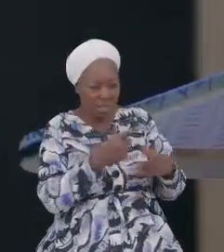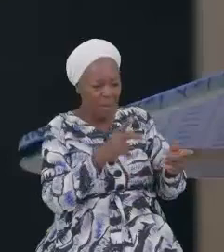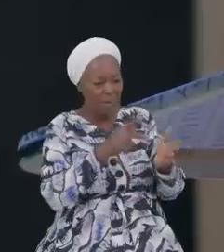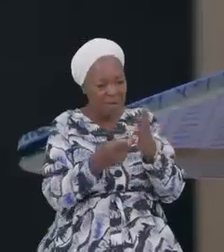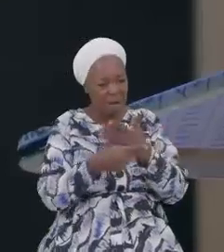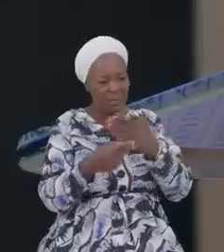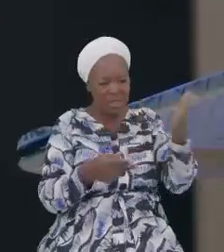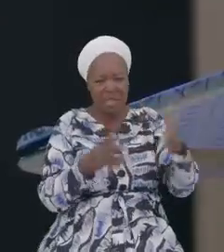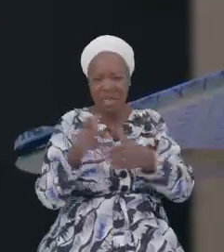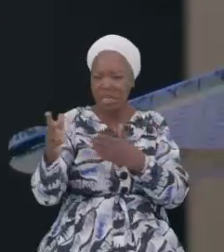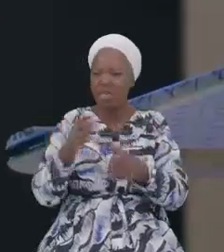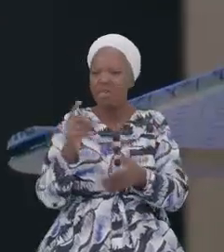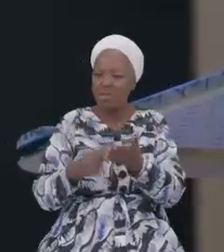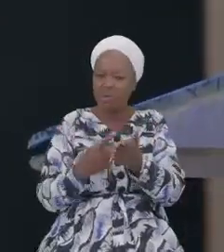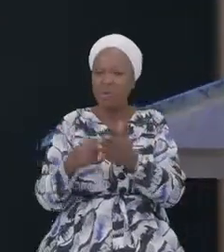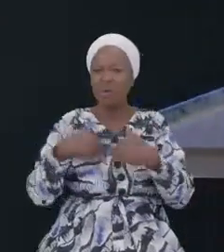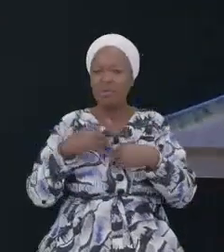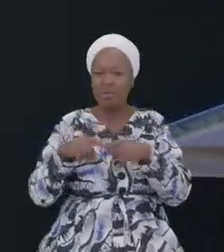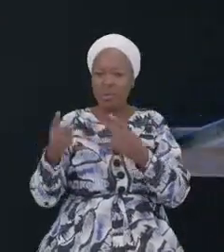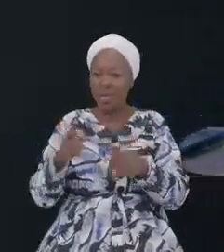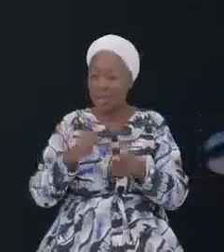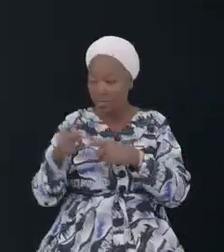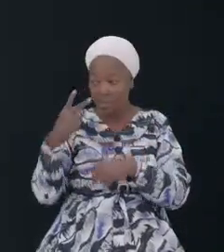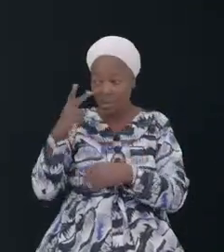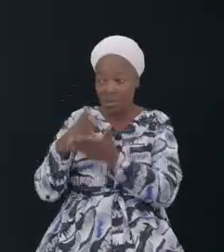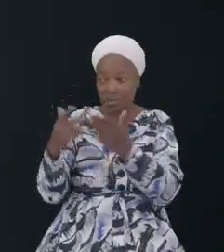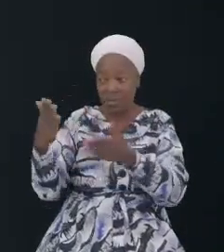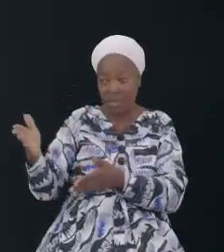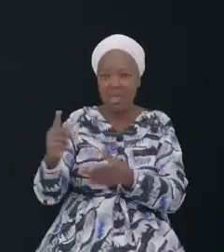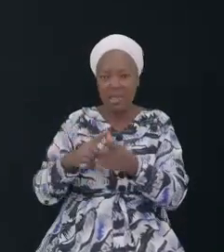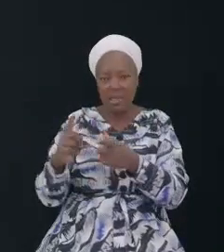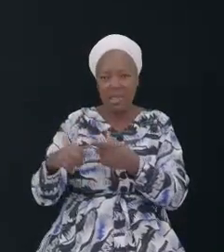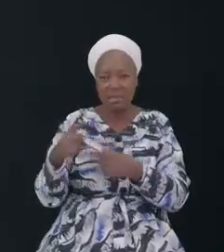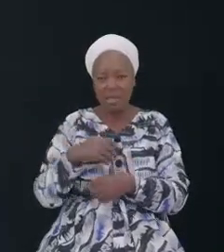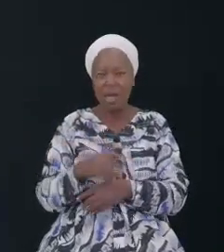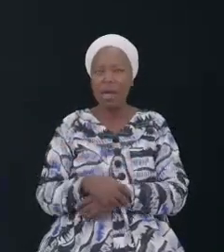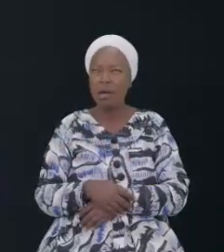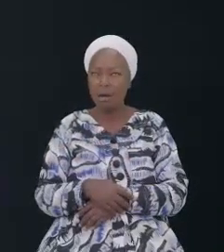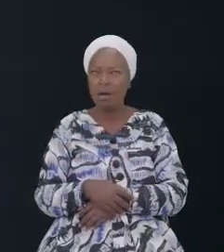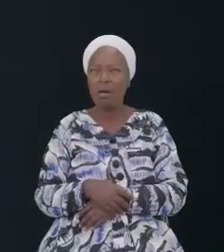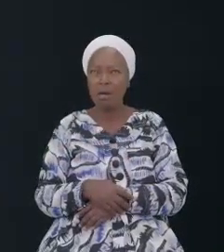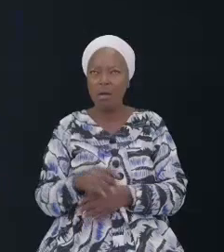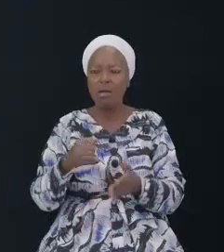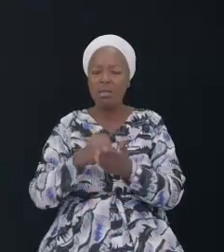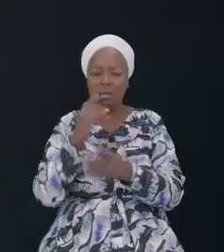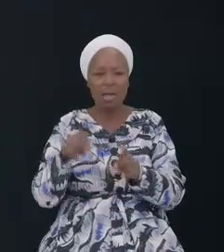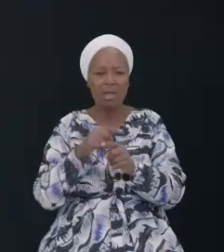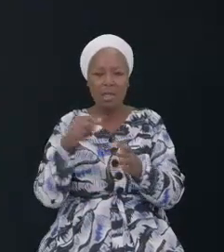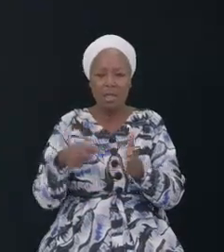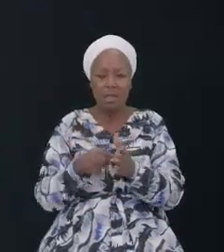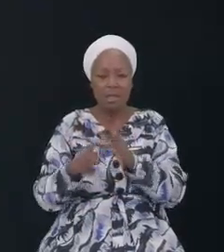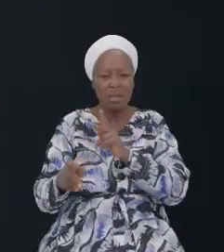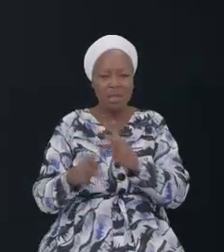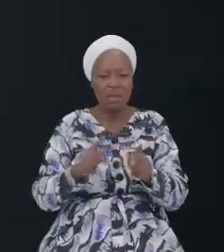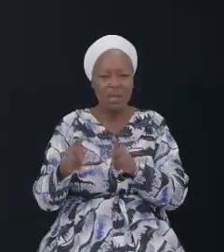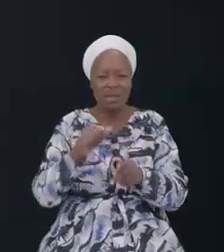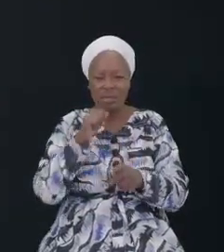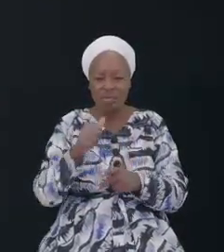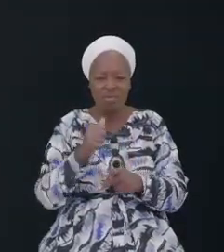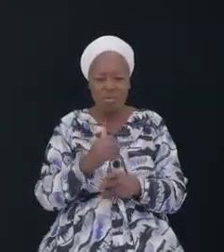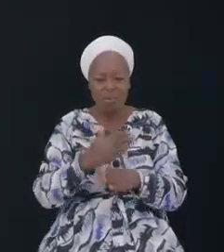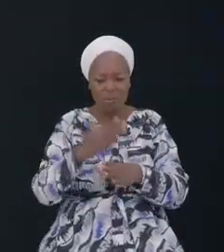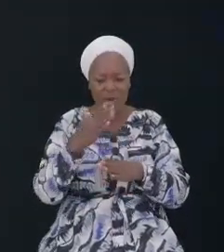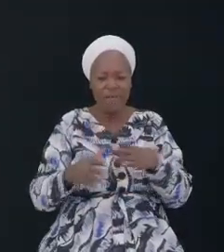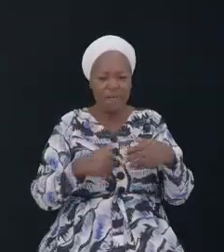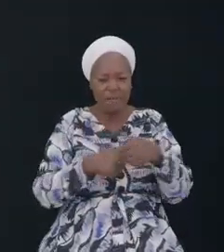just have to go there. And then we see something there. And then you see, it looks like these people, they are not totally